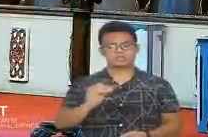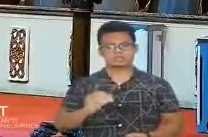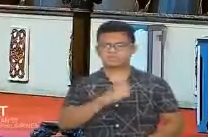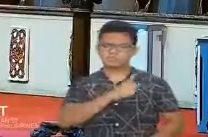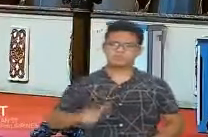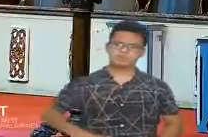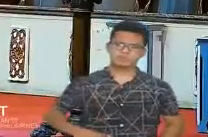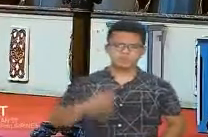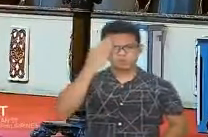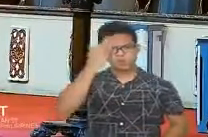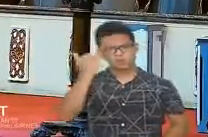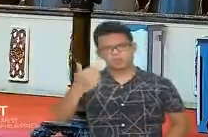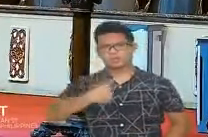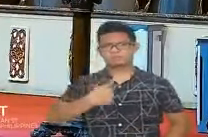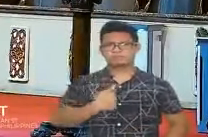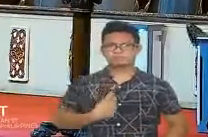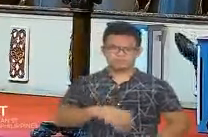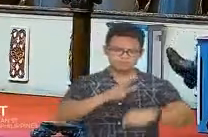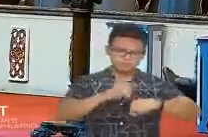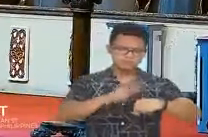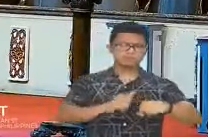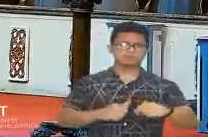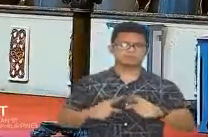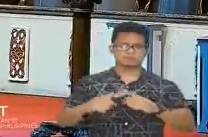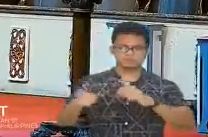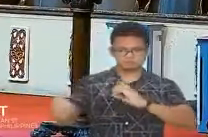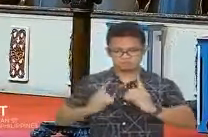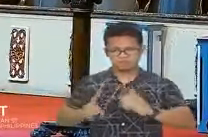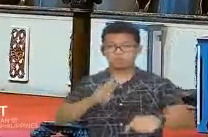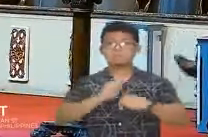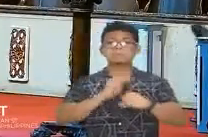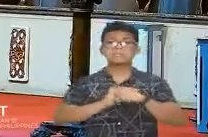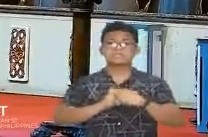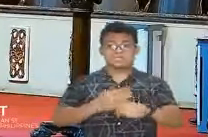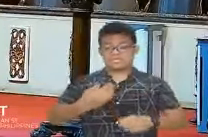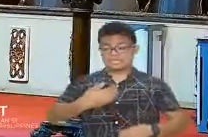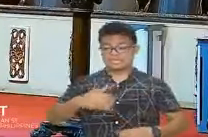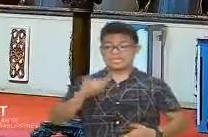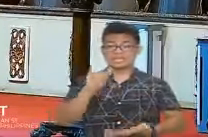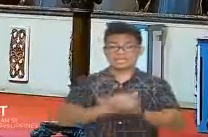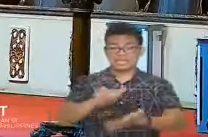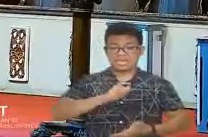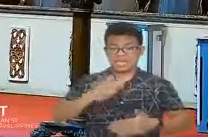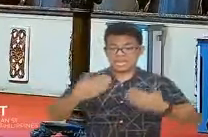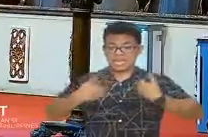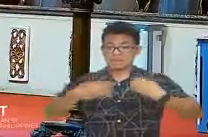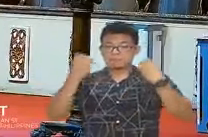telling the Lord, ngan ako mang gyud imong gitawag nga purting daghang trabaho nako.